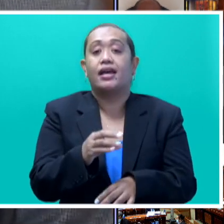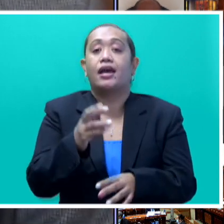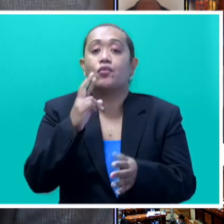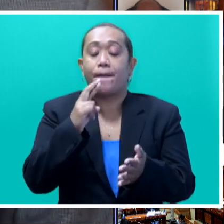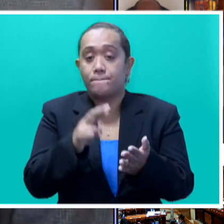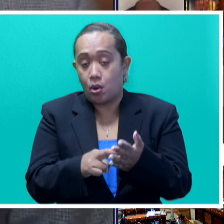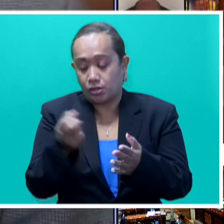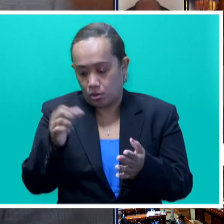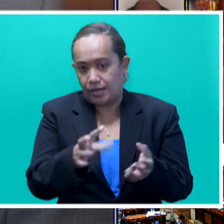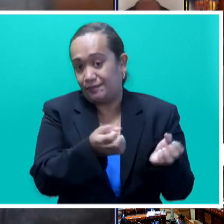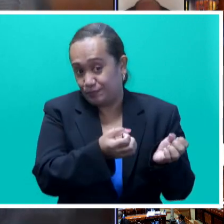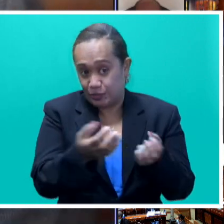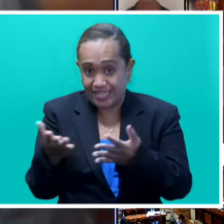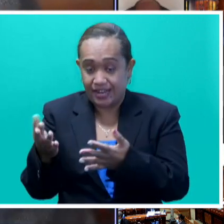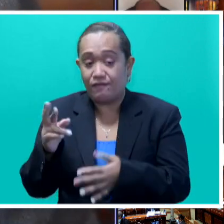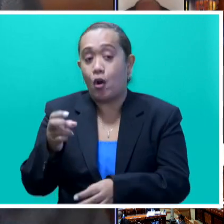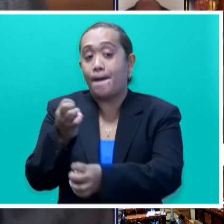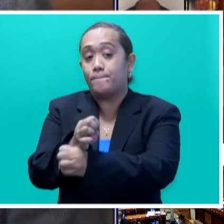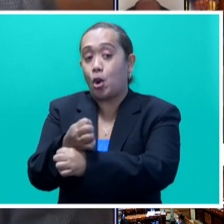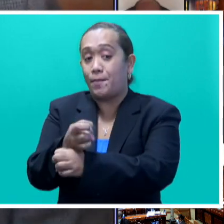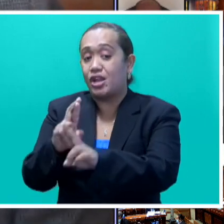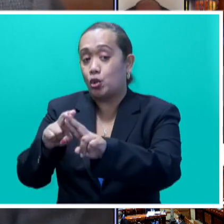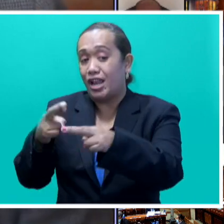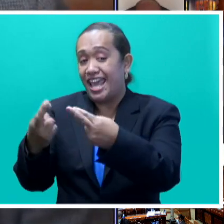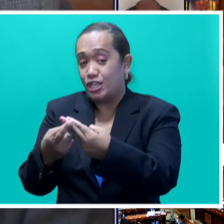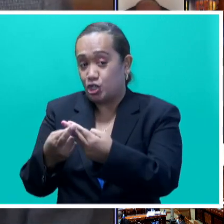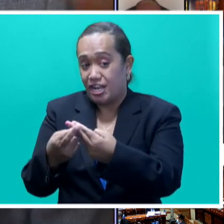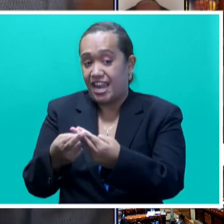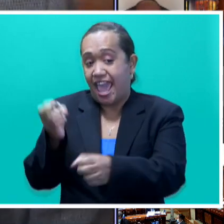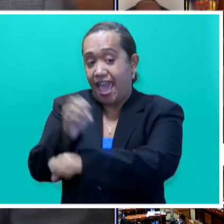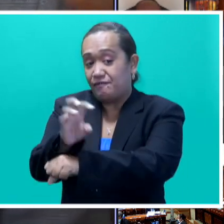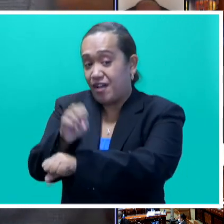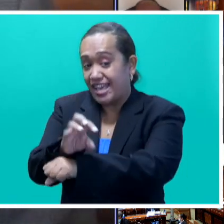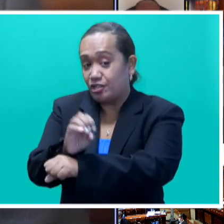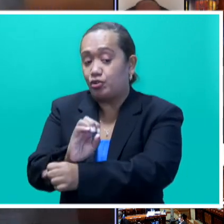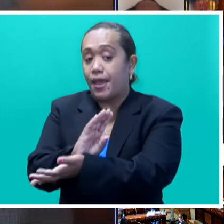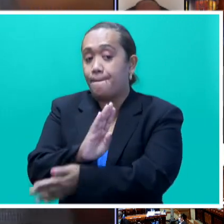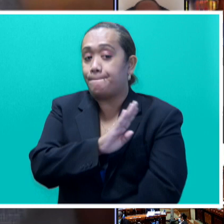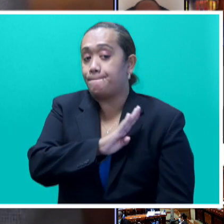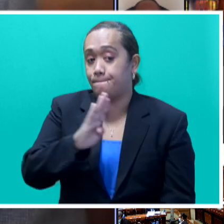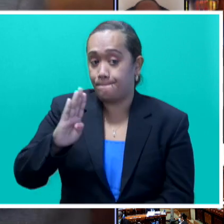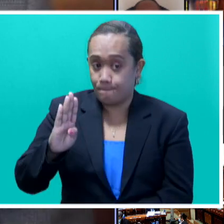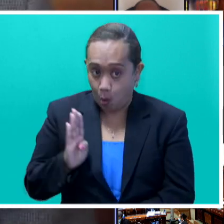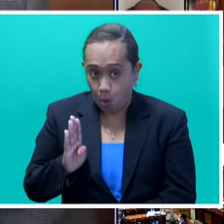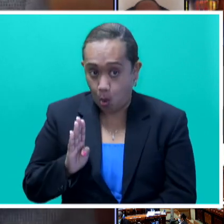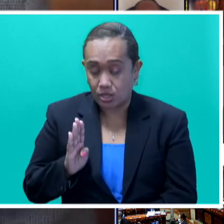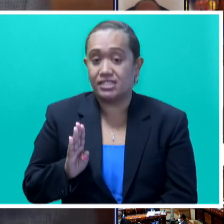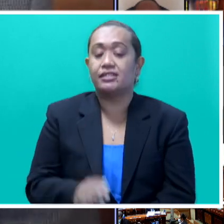the Employment Relation Advisory Board, which is a tripartite forum.